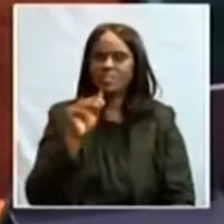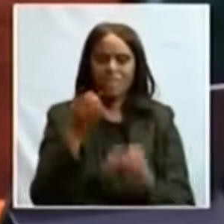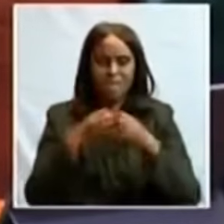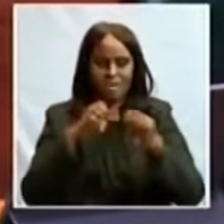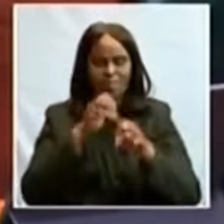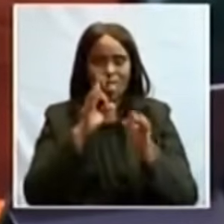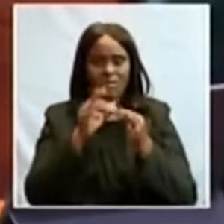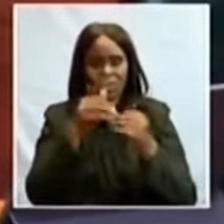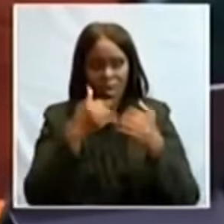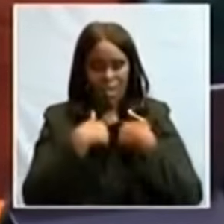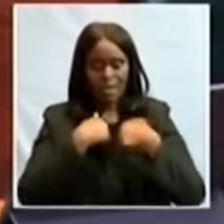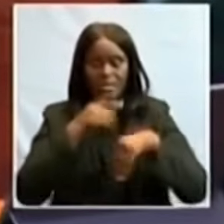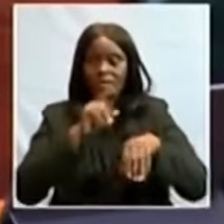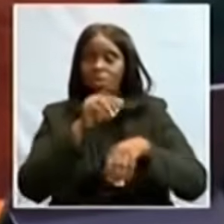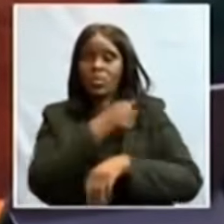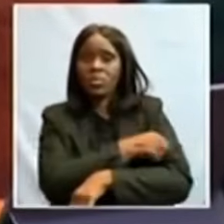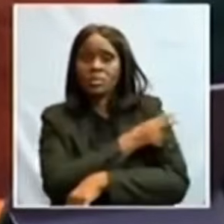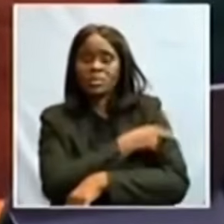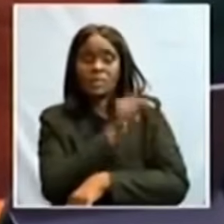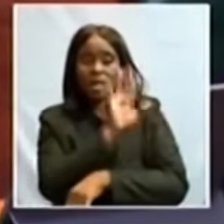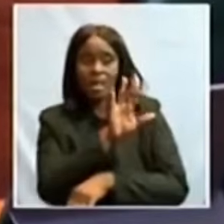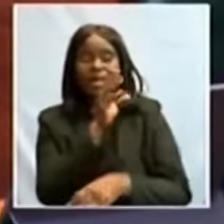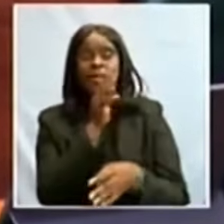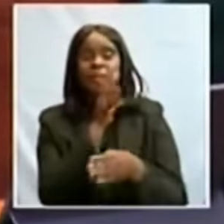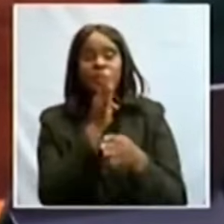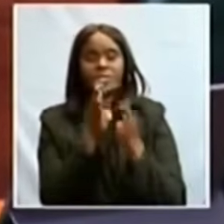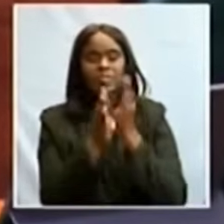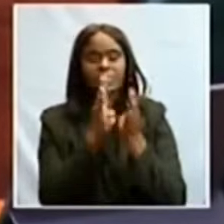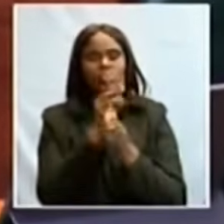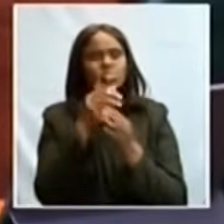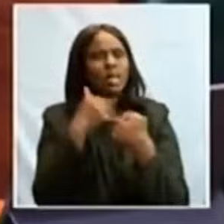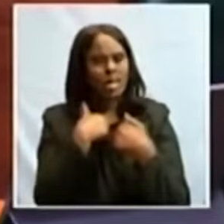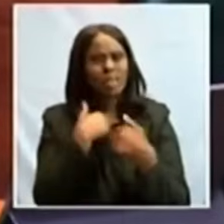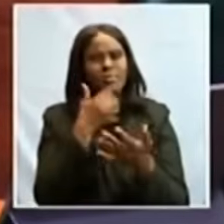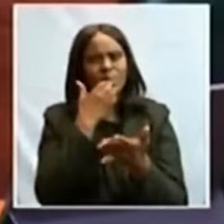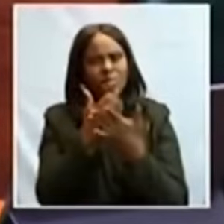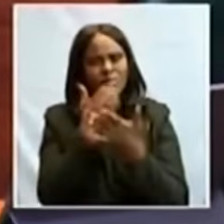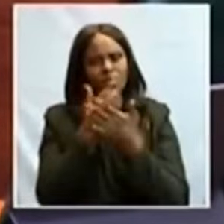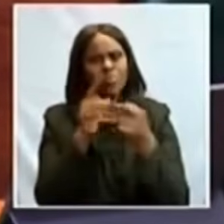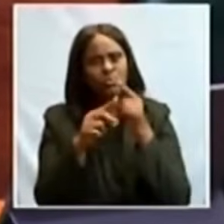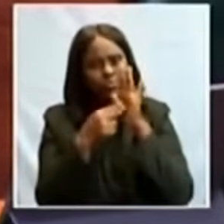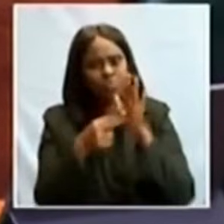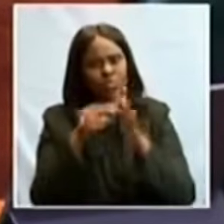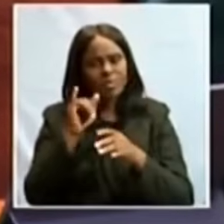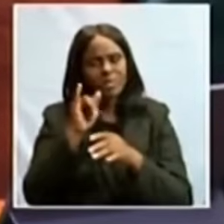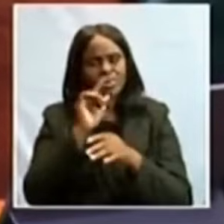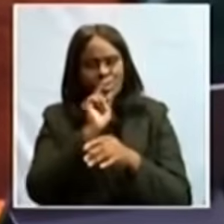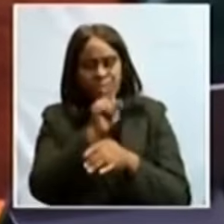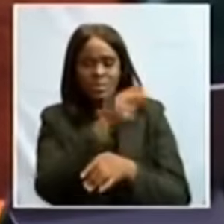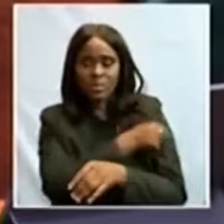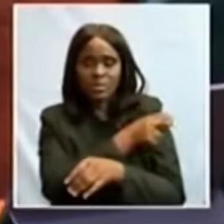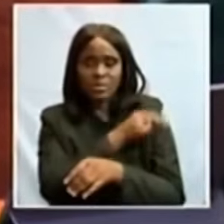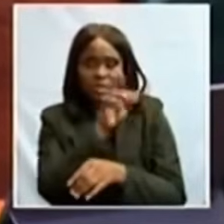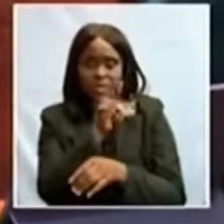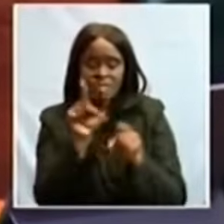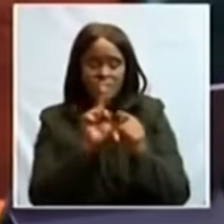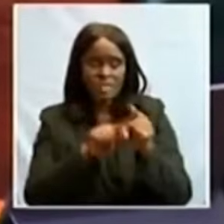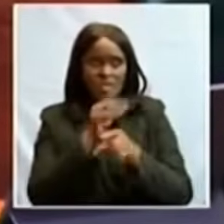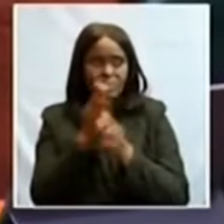you had that hospital, do you have evidence to show that that hospital was